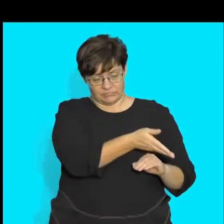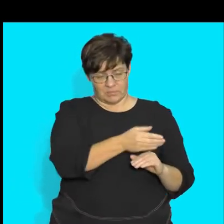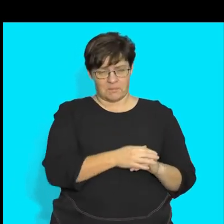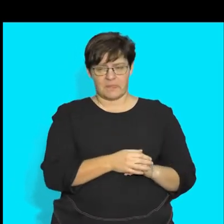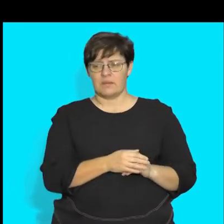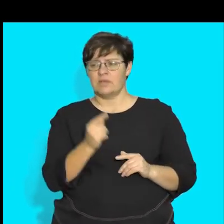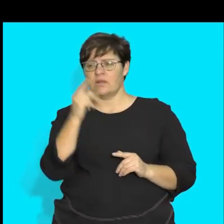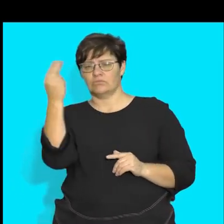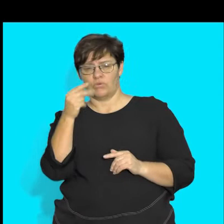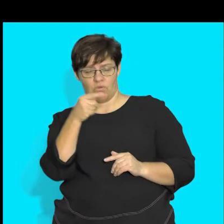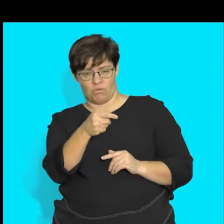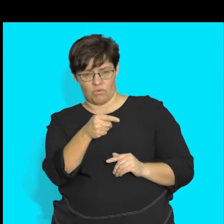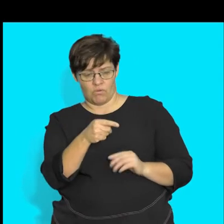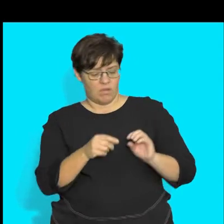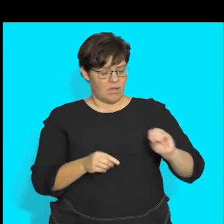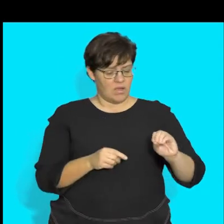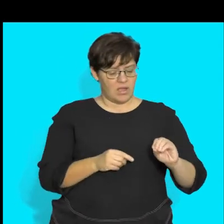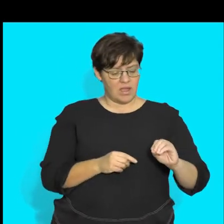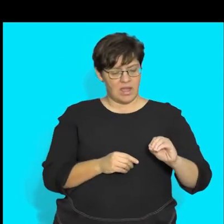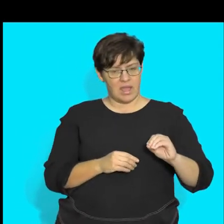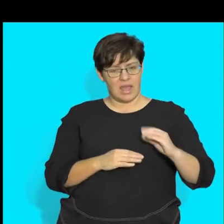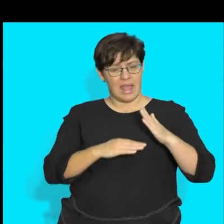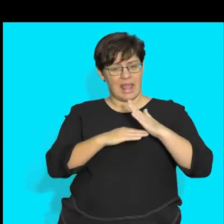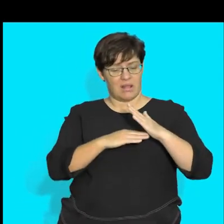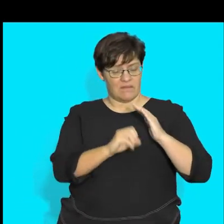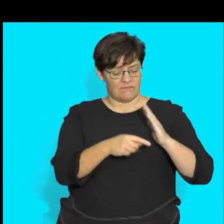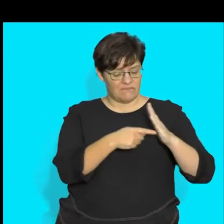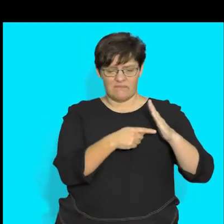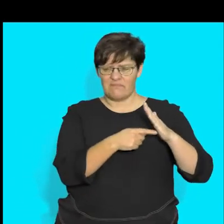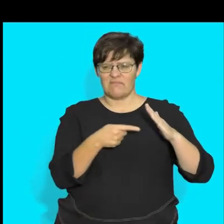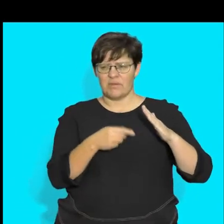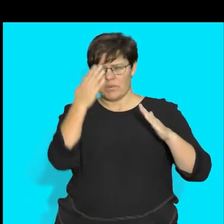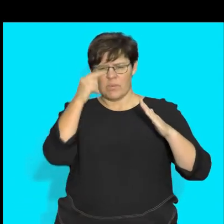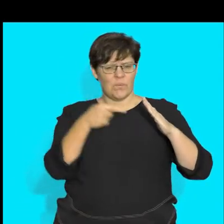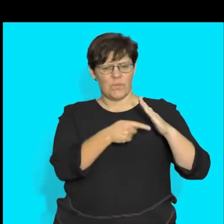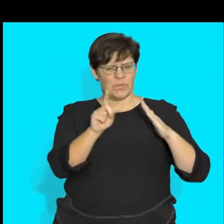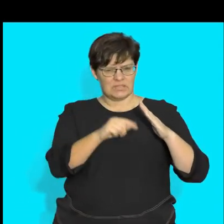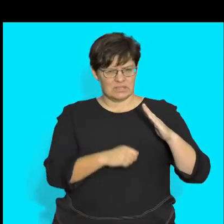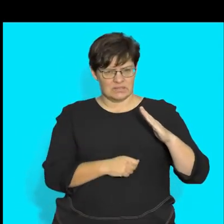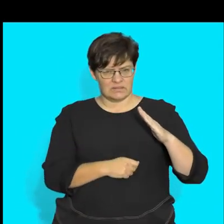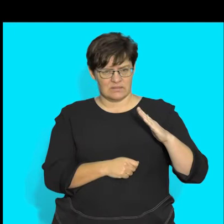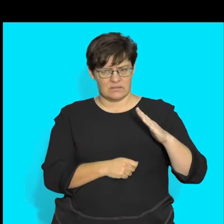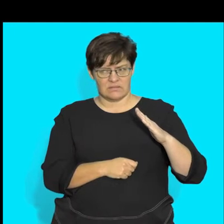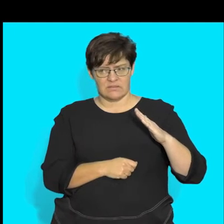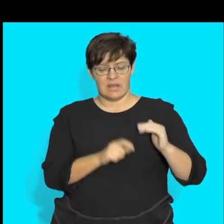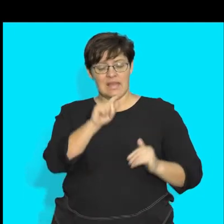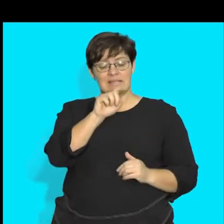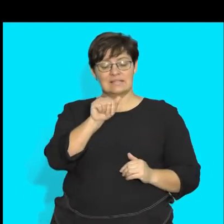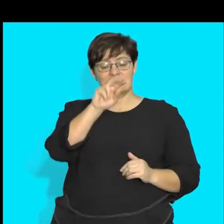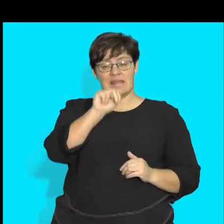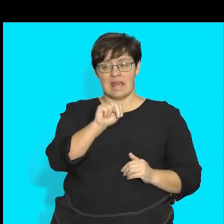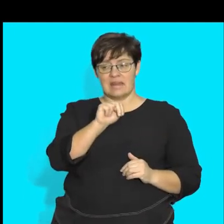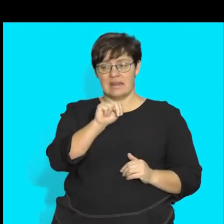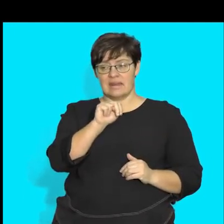that angle, what do I know about that angle? Is that tan of that angle is always going to be